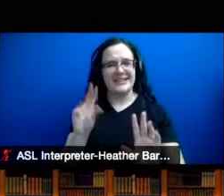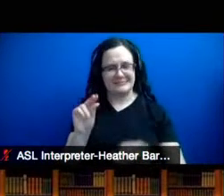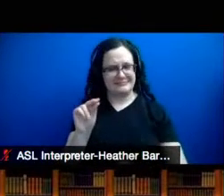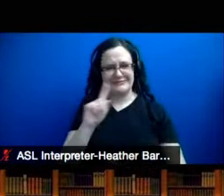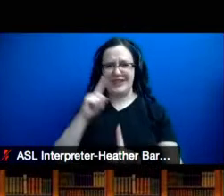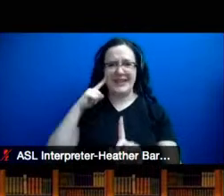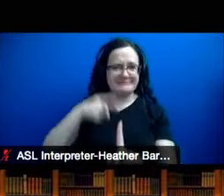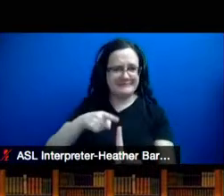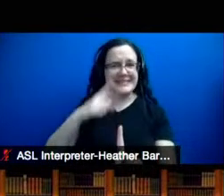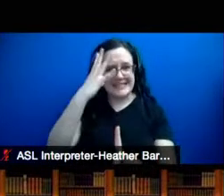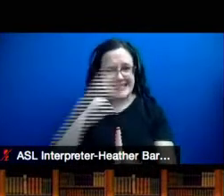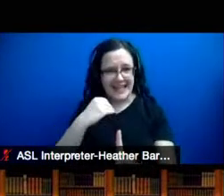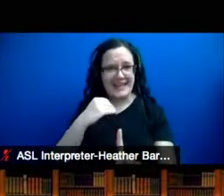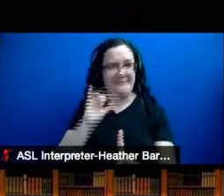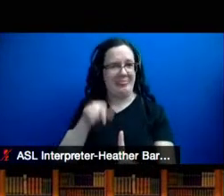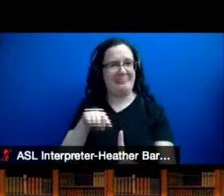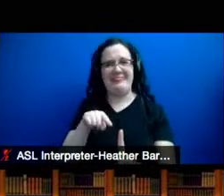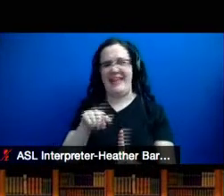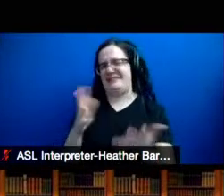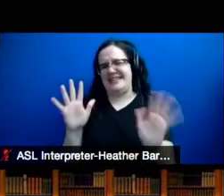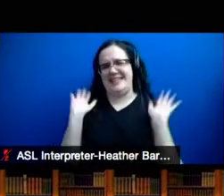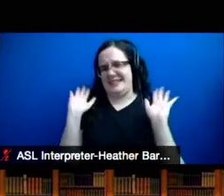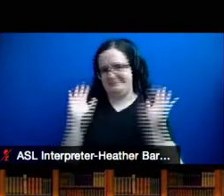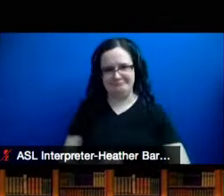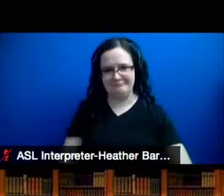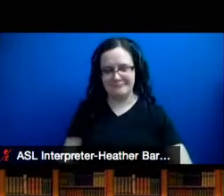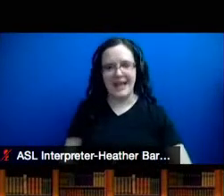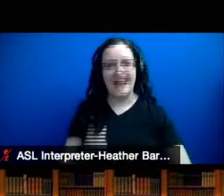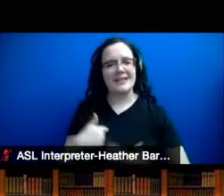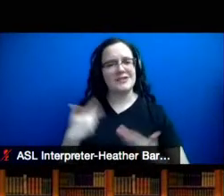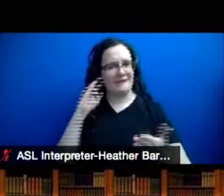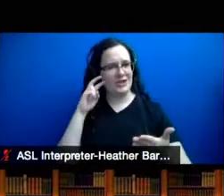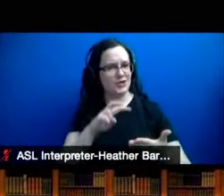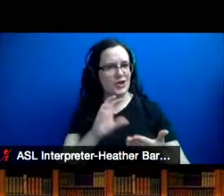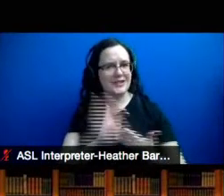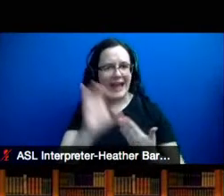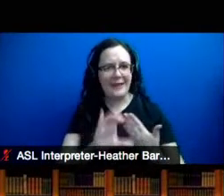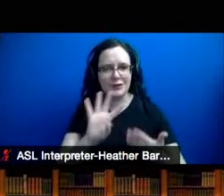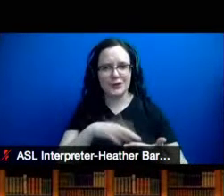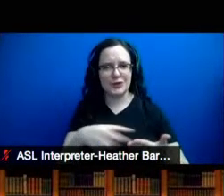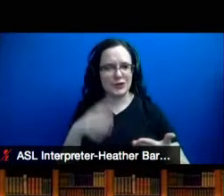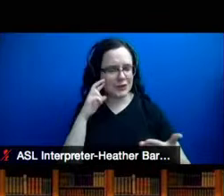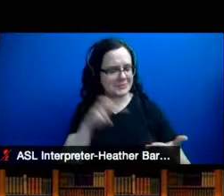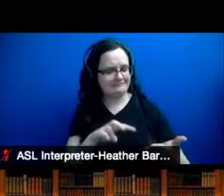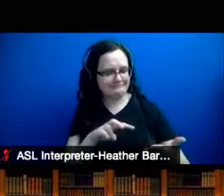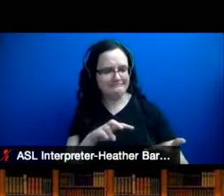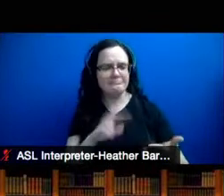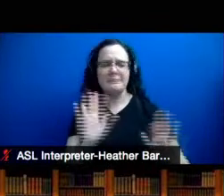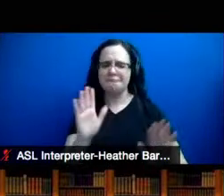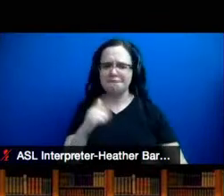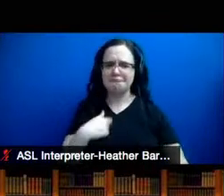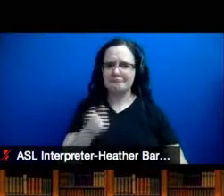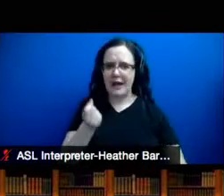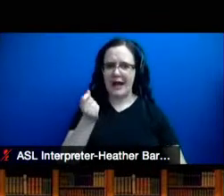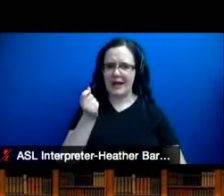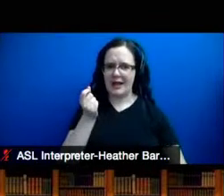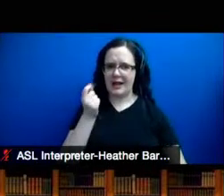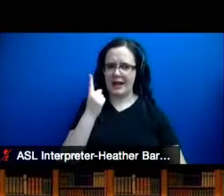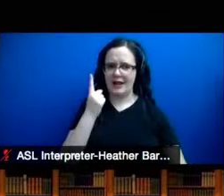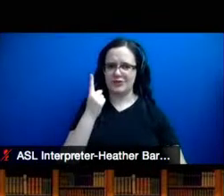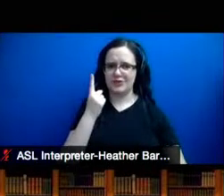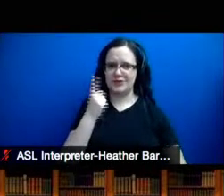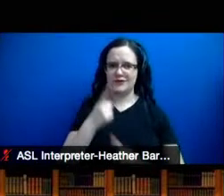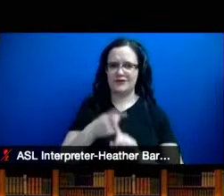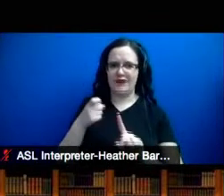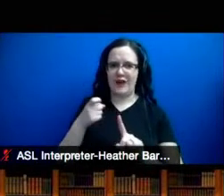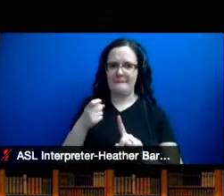is it. And I looked at the calendar again, and you know, I understood from the